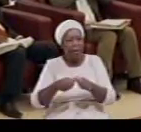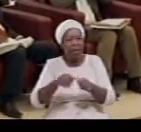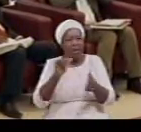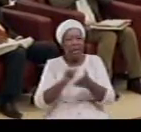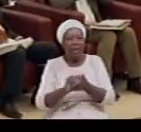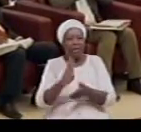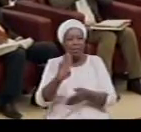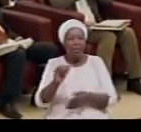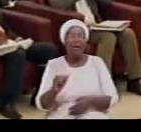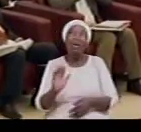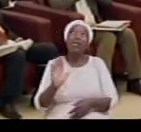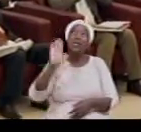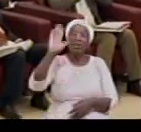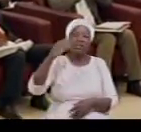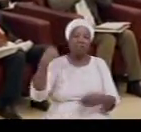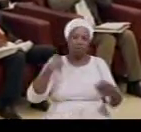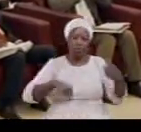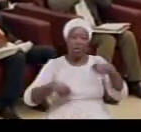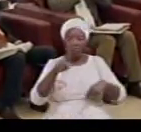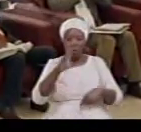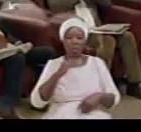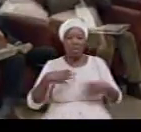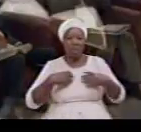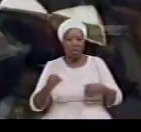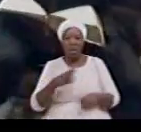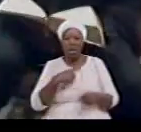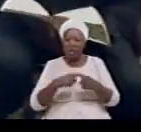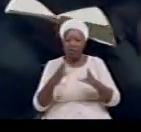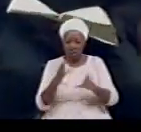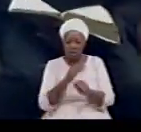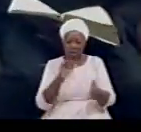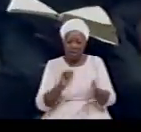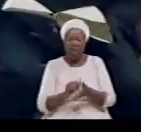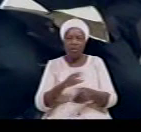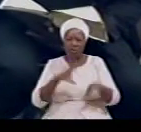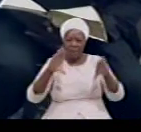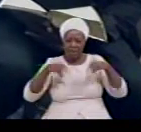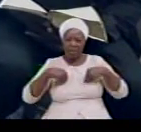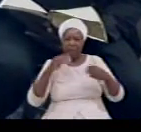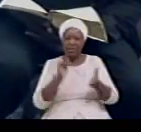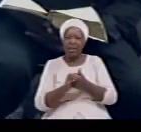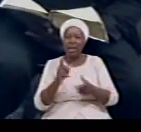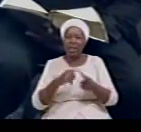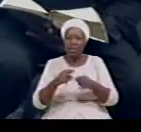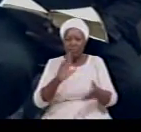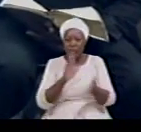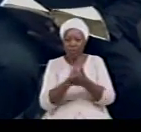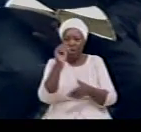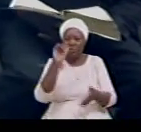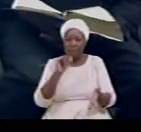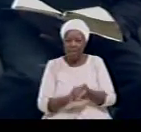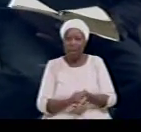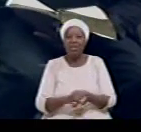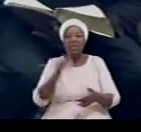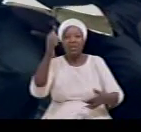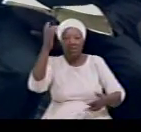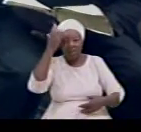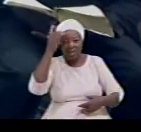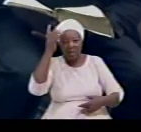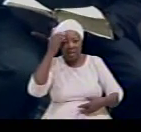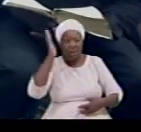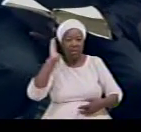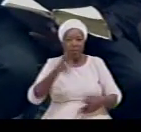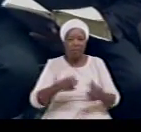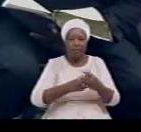take that, and you embrace that, and you believe that, sickness will